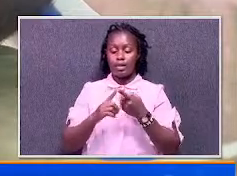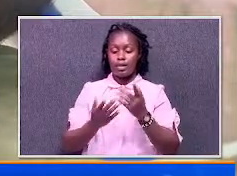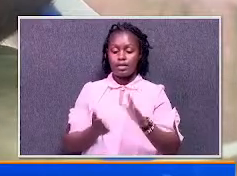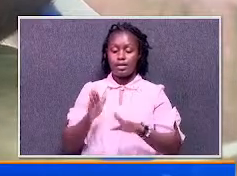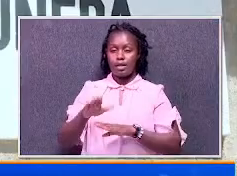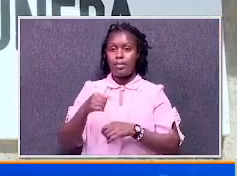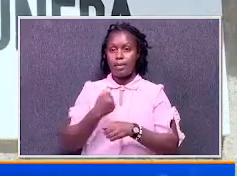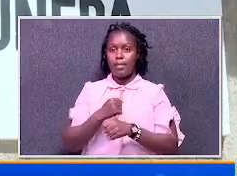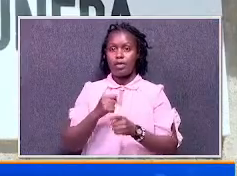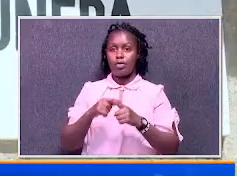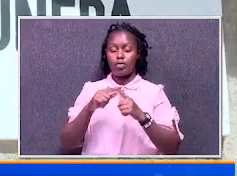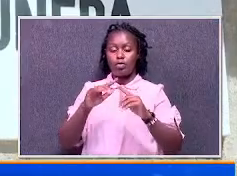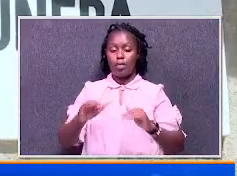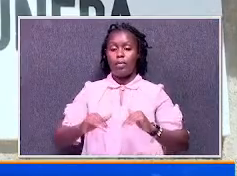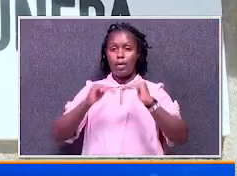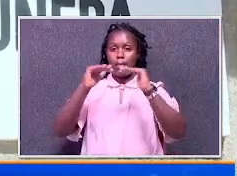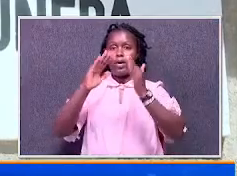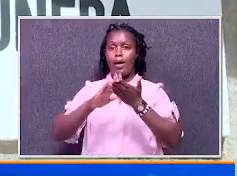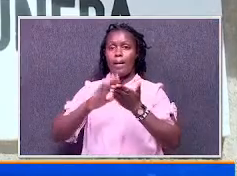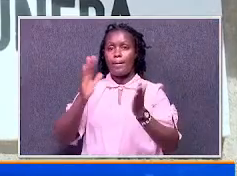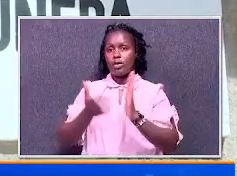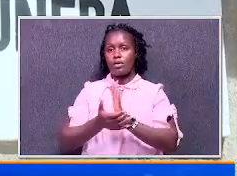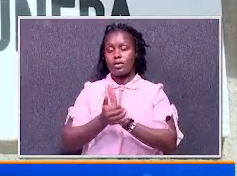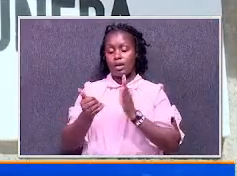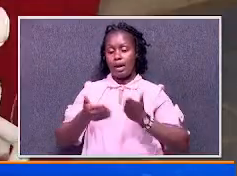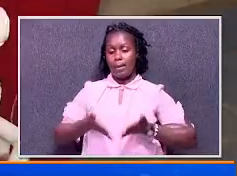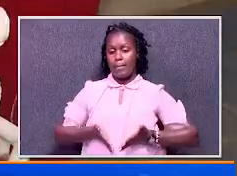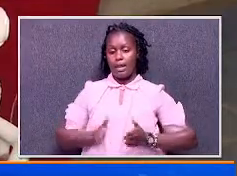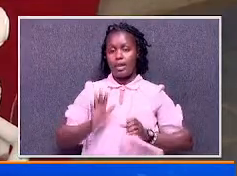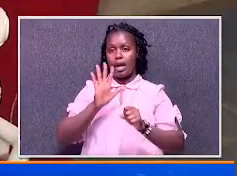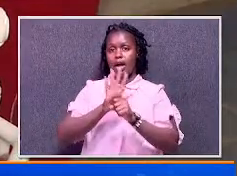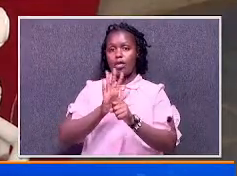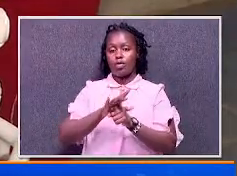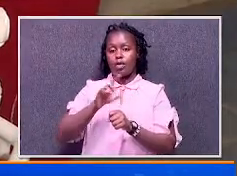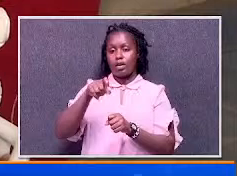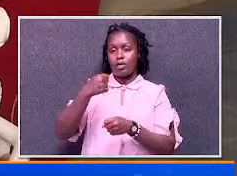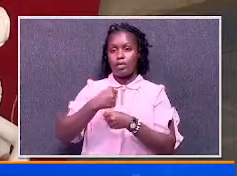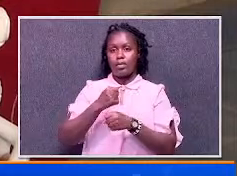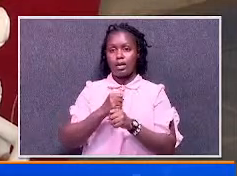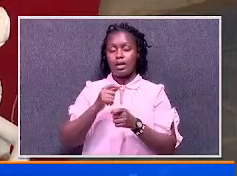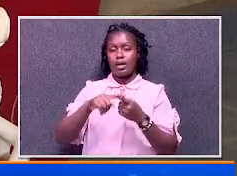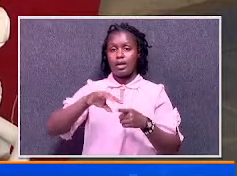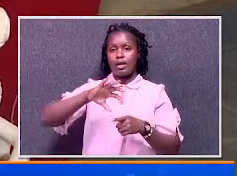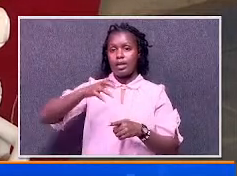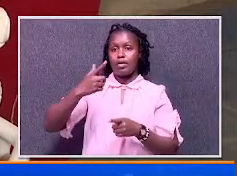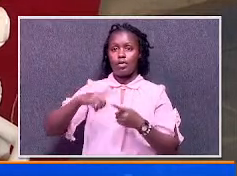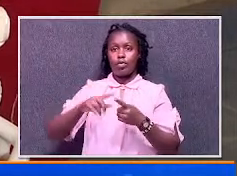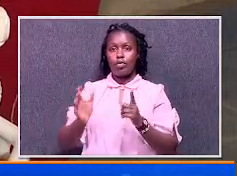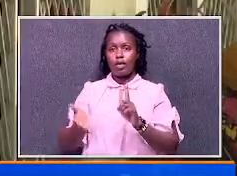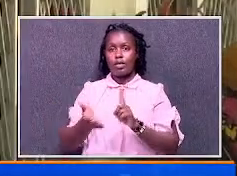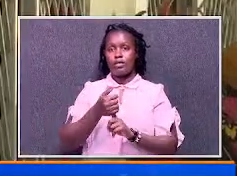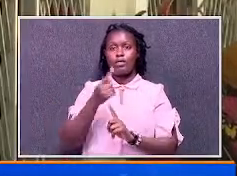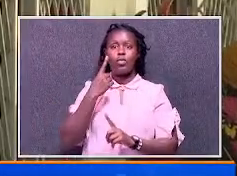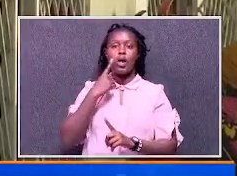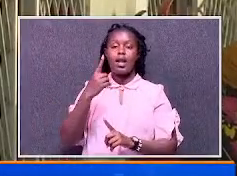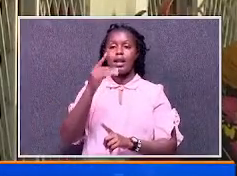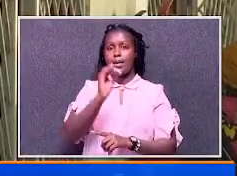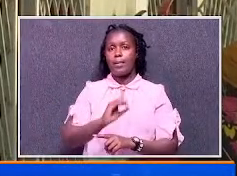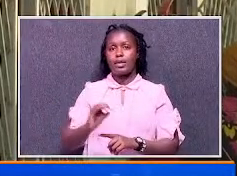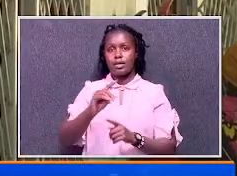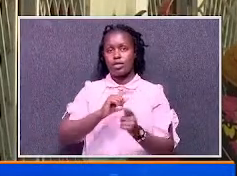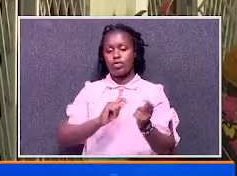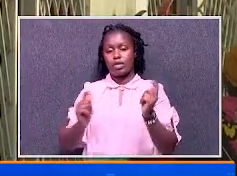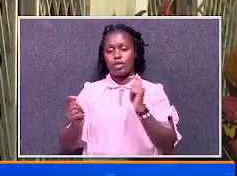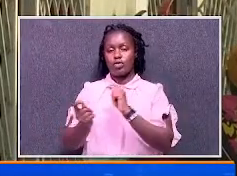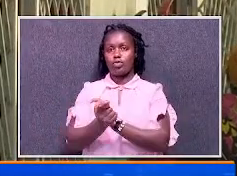made towards promoting more skilled births, a lot is yet to be done in the county in efforts to achieve 100%